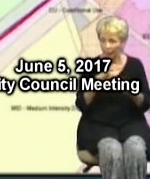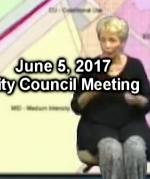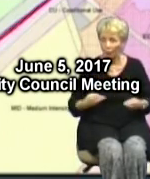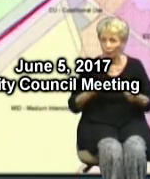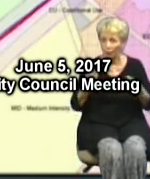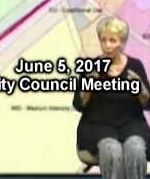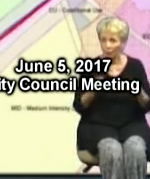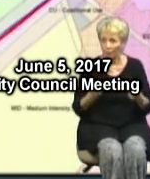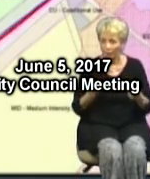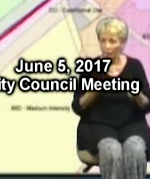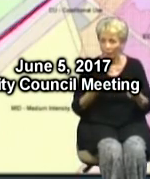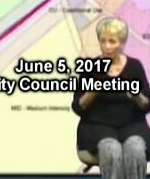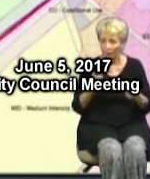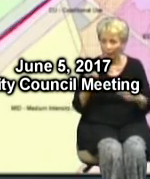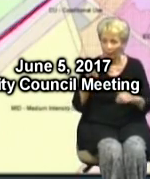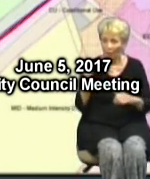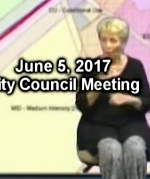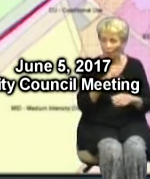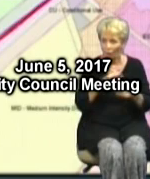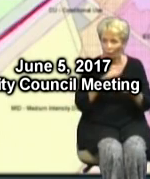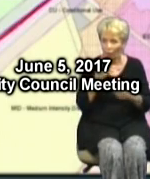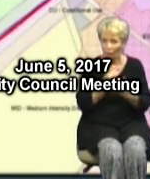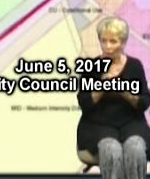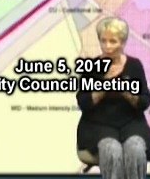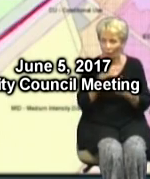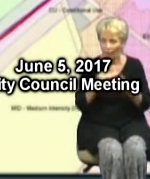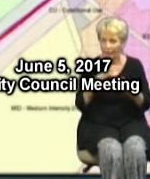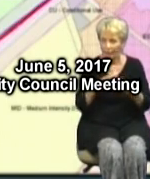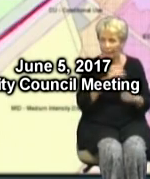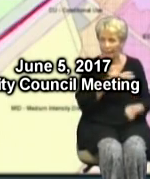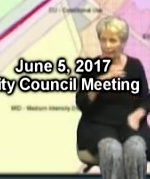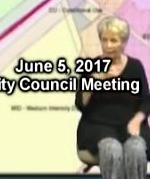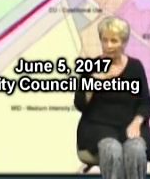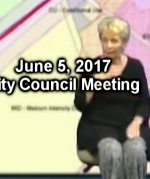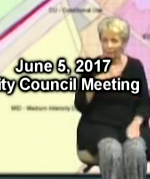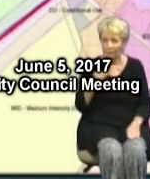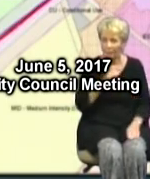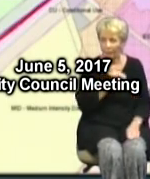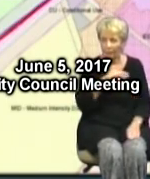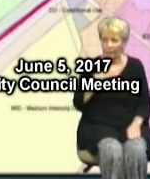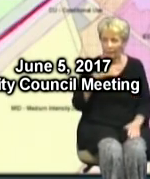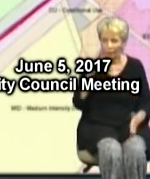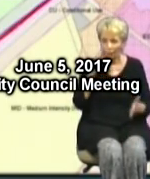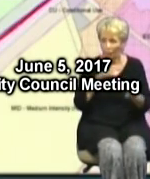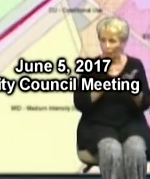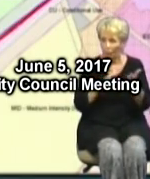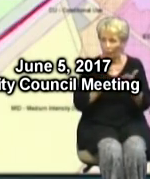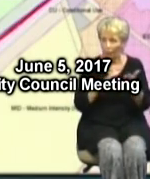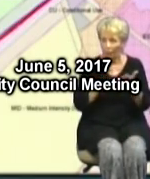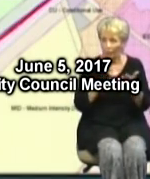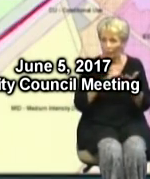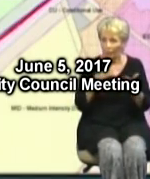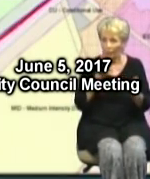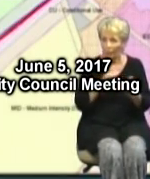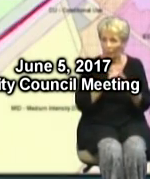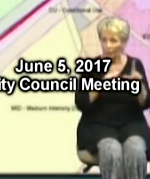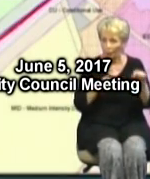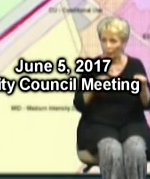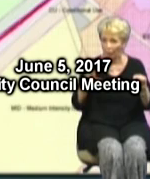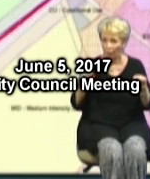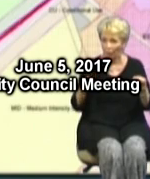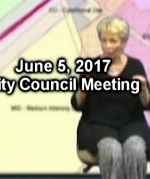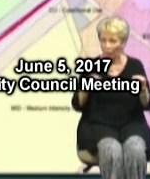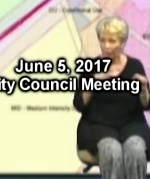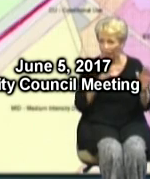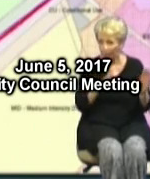recommended by unanimous vote for approval by City Council. And staff has reviewed the objectives of the Mission 2030